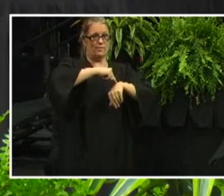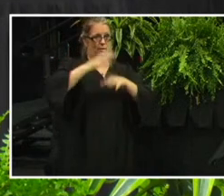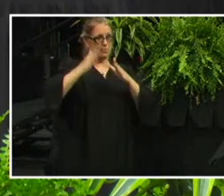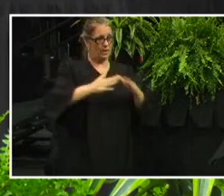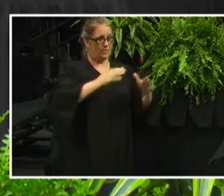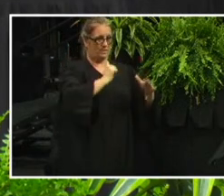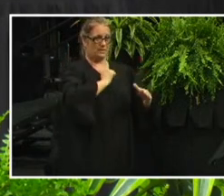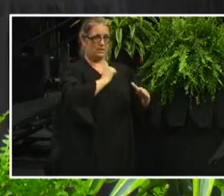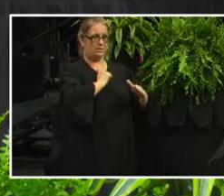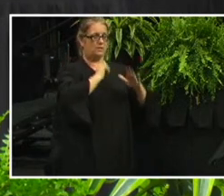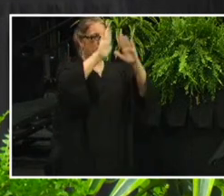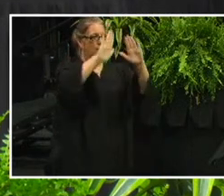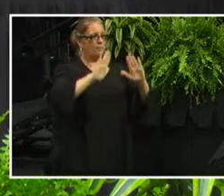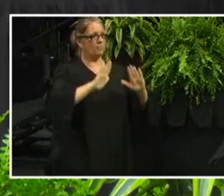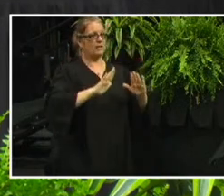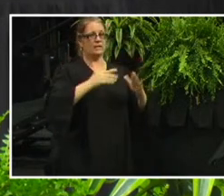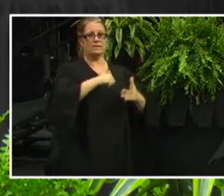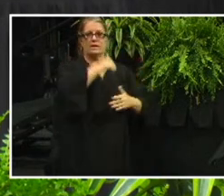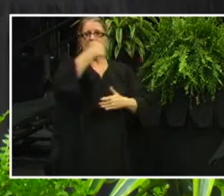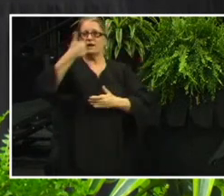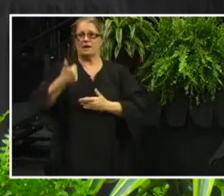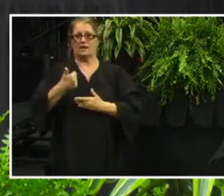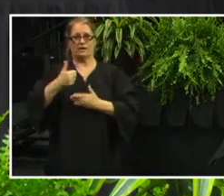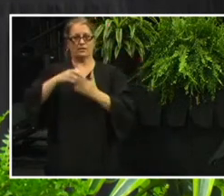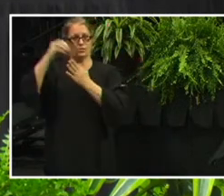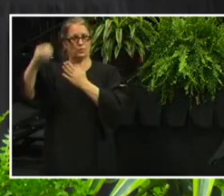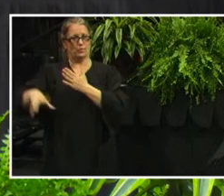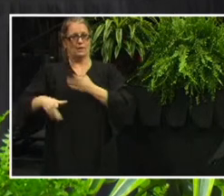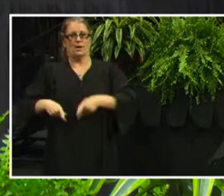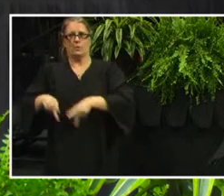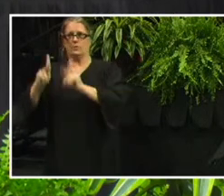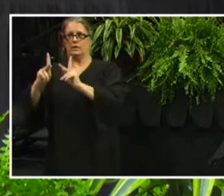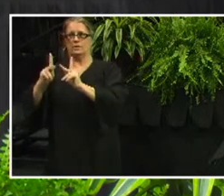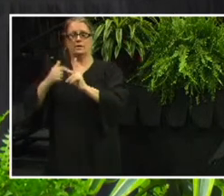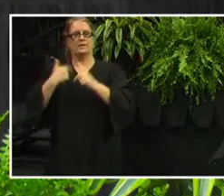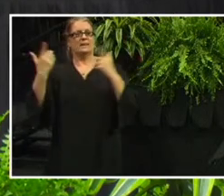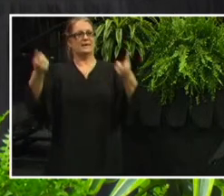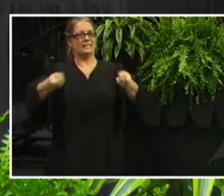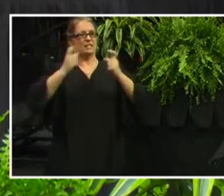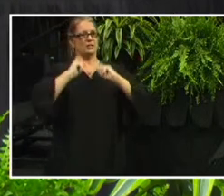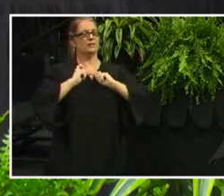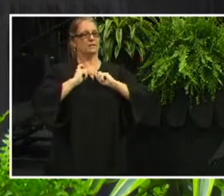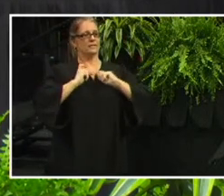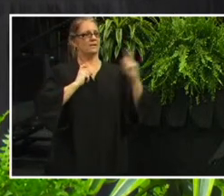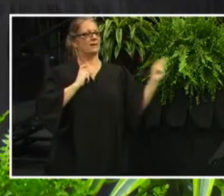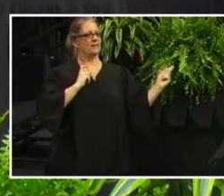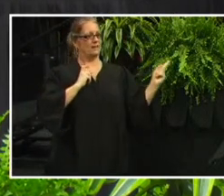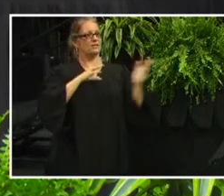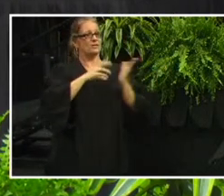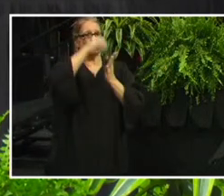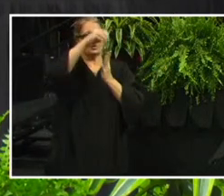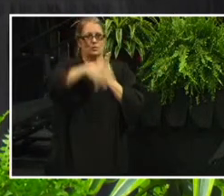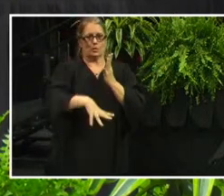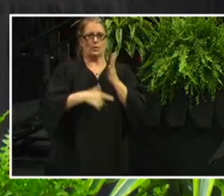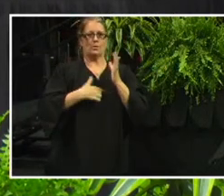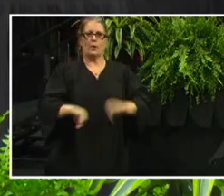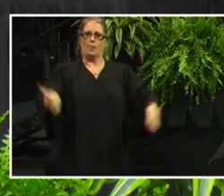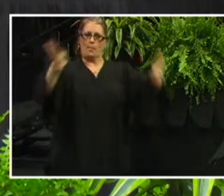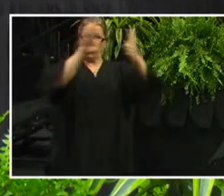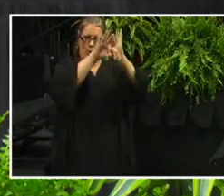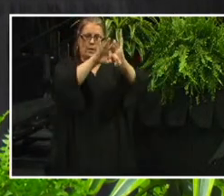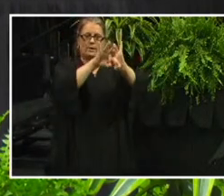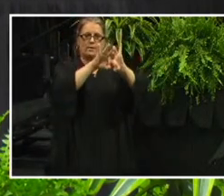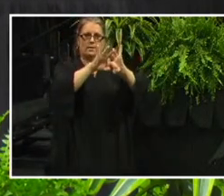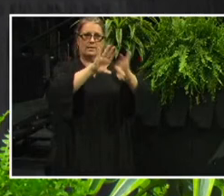myself with amazing human beings, for the opportunities that New Hampstead was able to give me as a Phoenix, and most importantly, for building